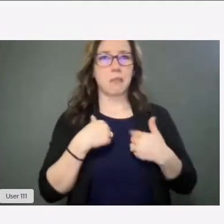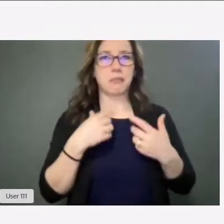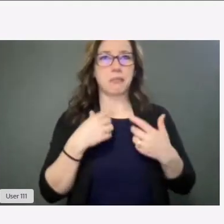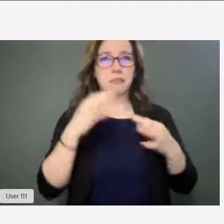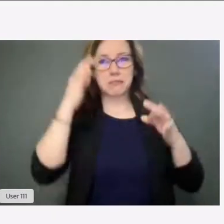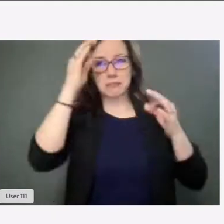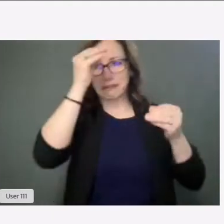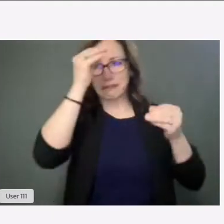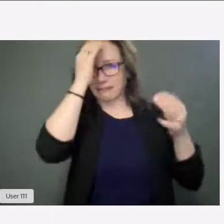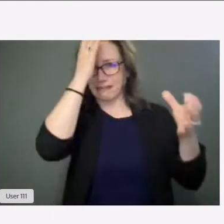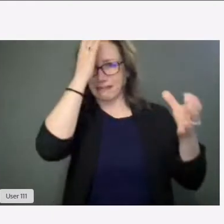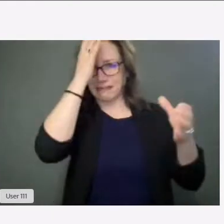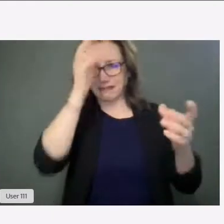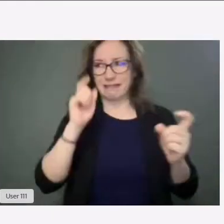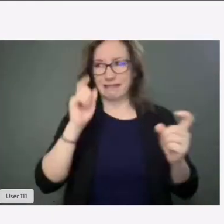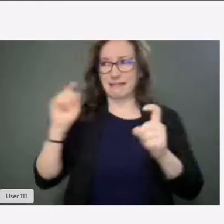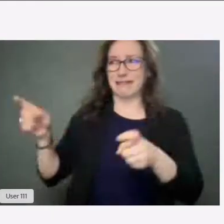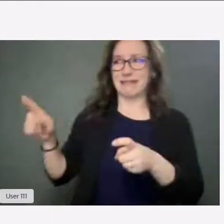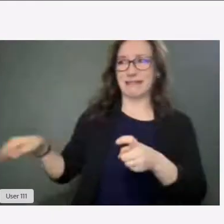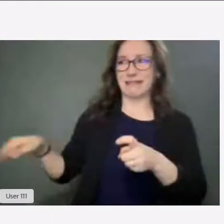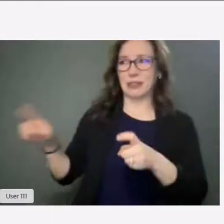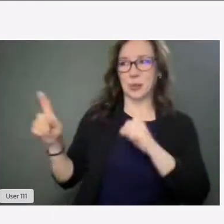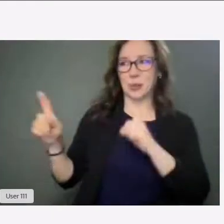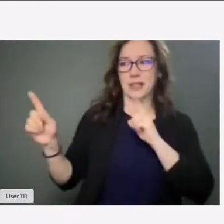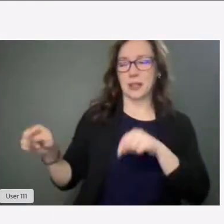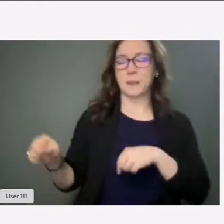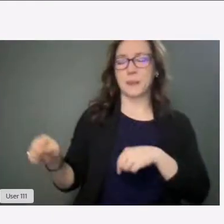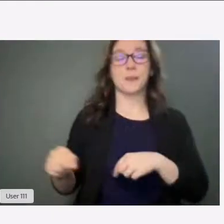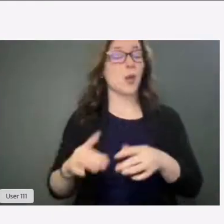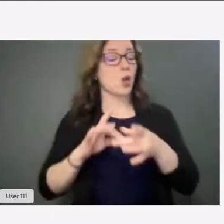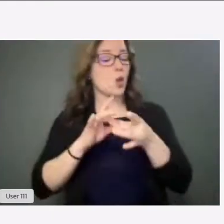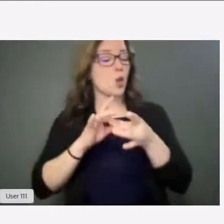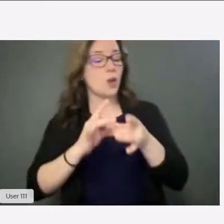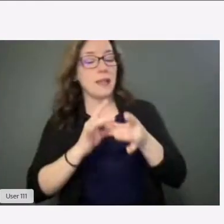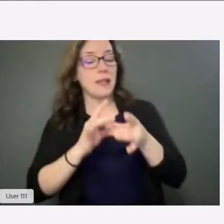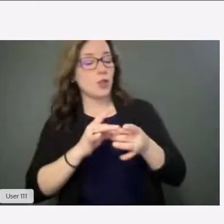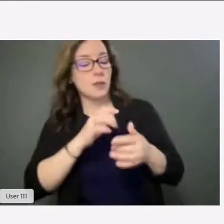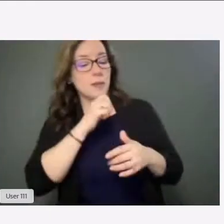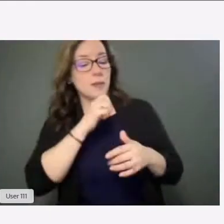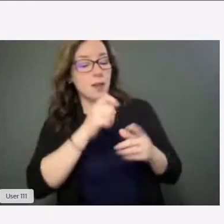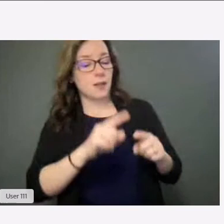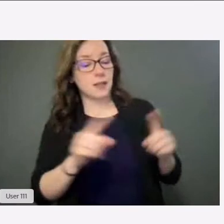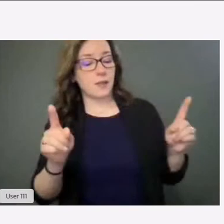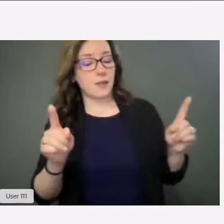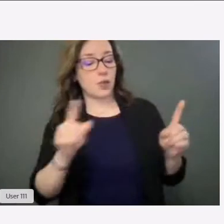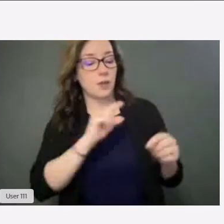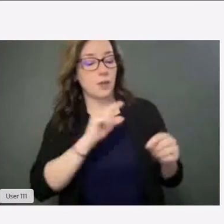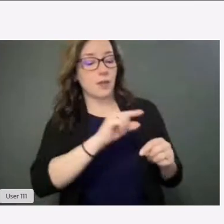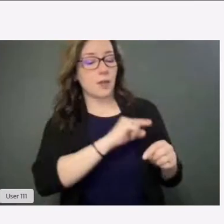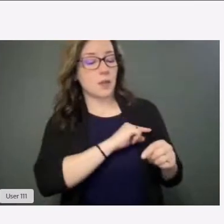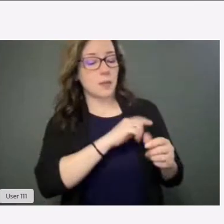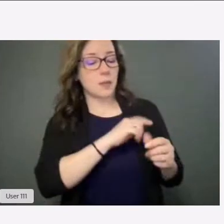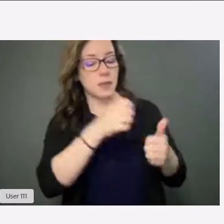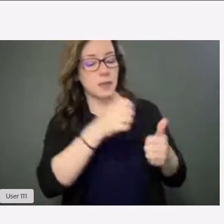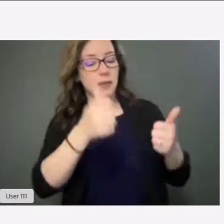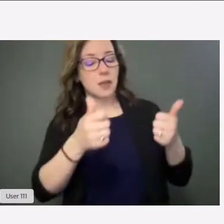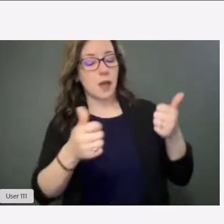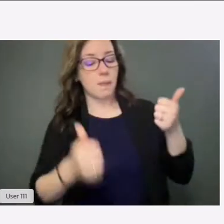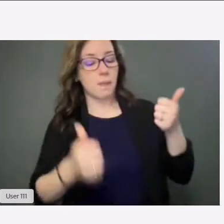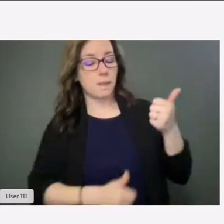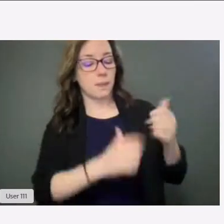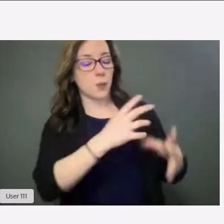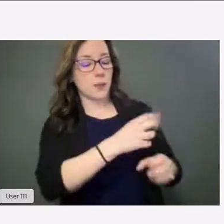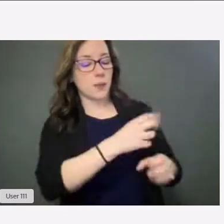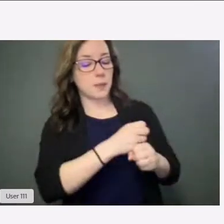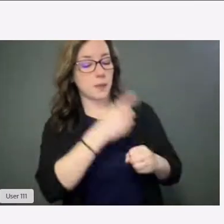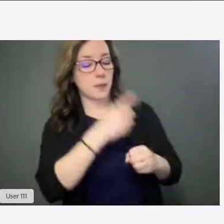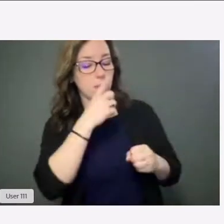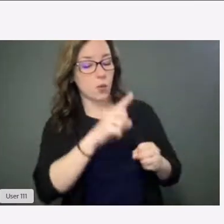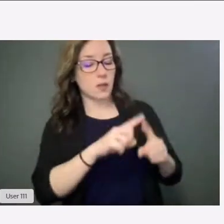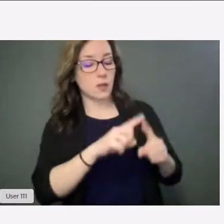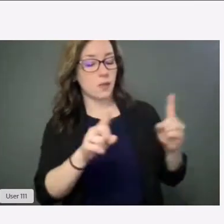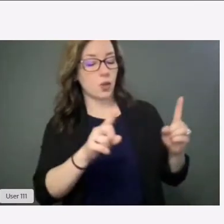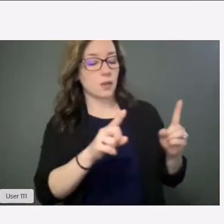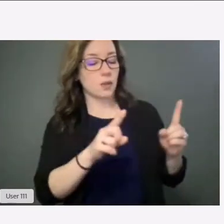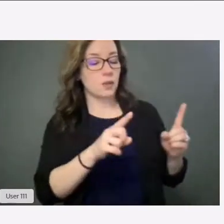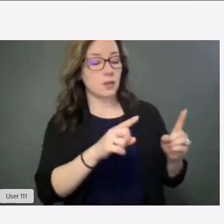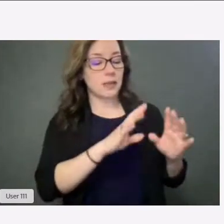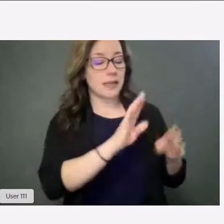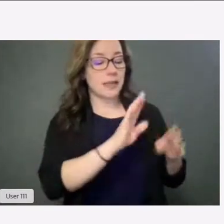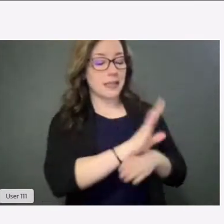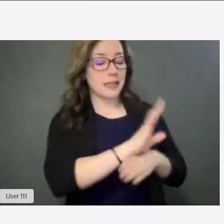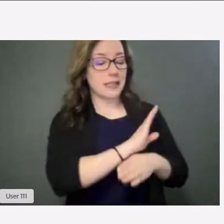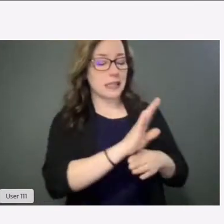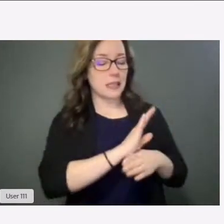The relationship is, I mean, it's different eligible subrecipients for different entities. So for the Homeland Security Grant